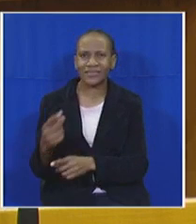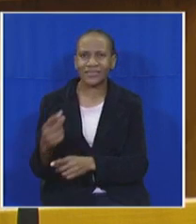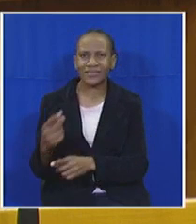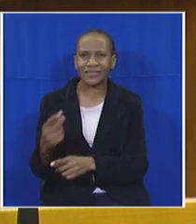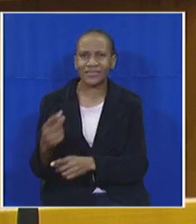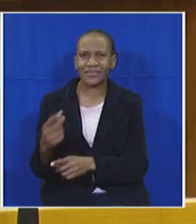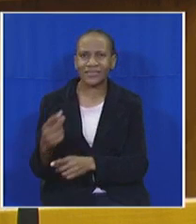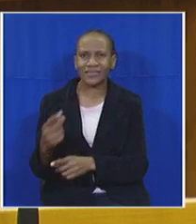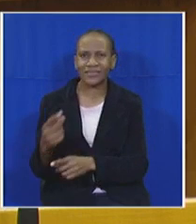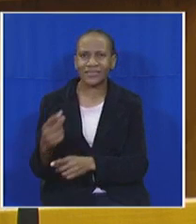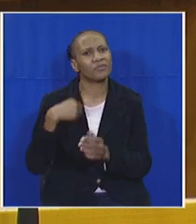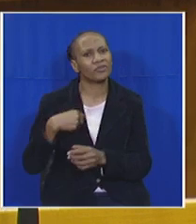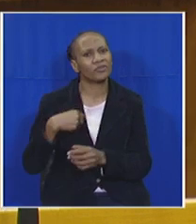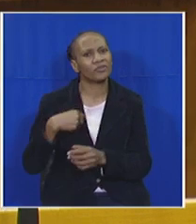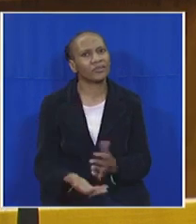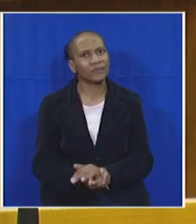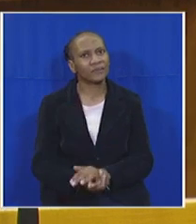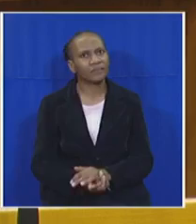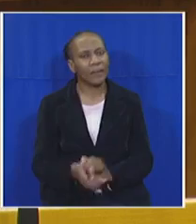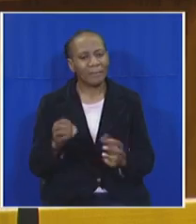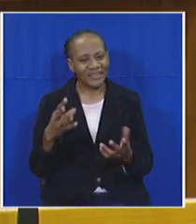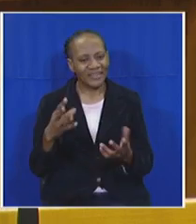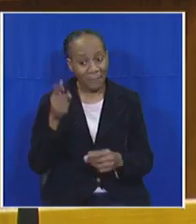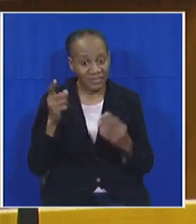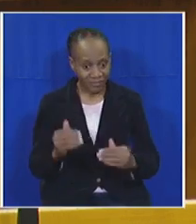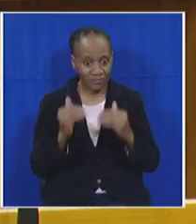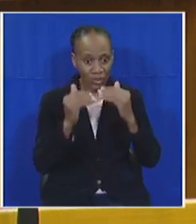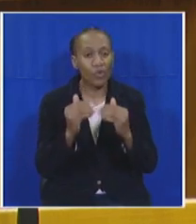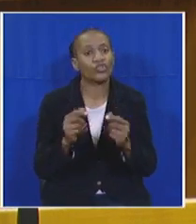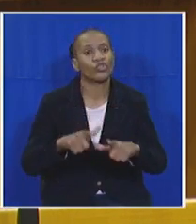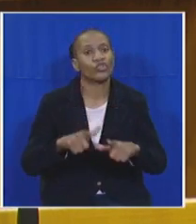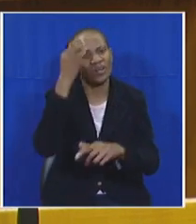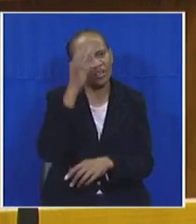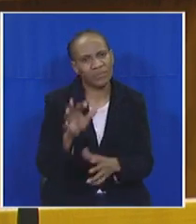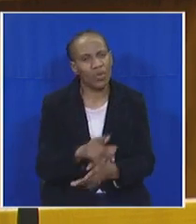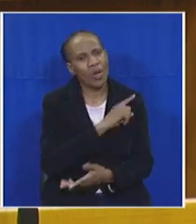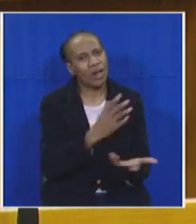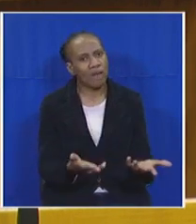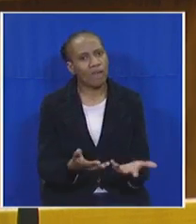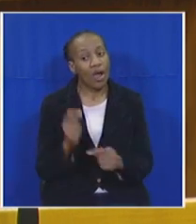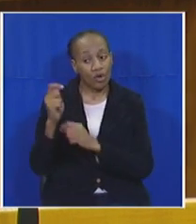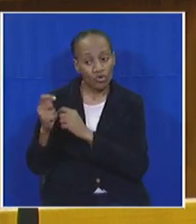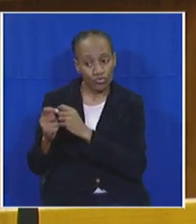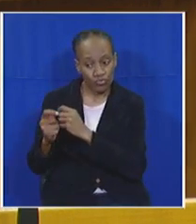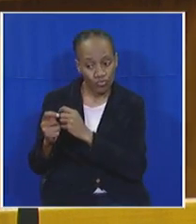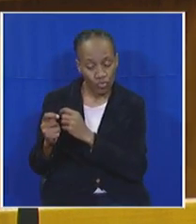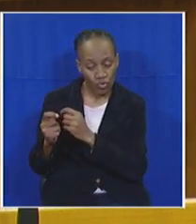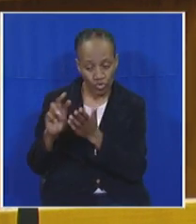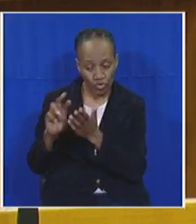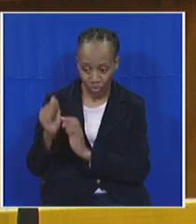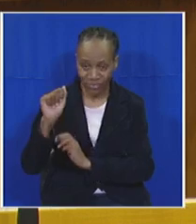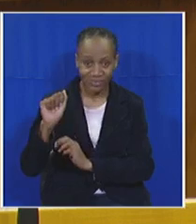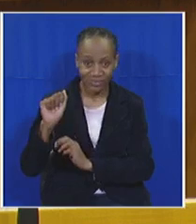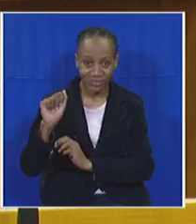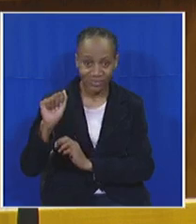councils, ineffective promoting local government. This is because the role and functions of traditional leaders, especially in